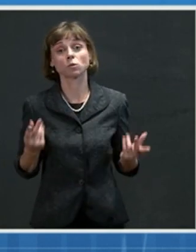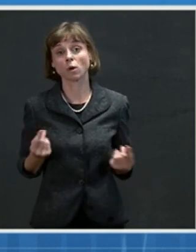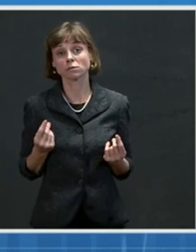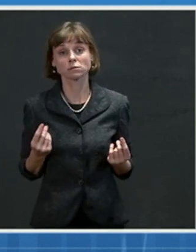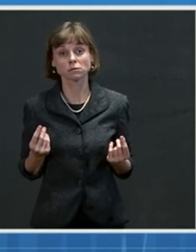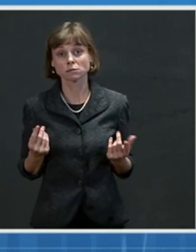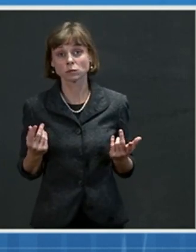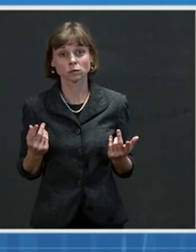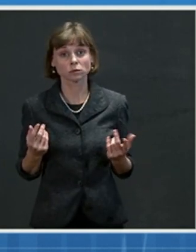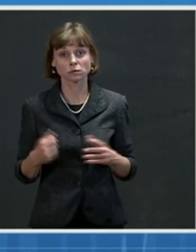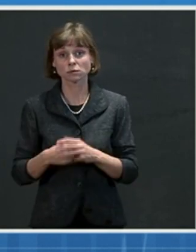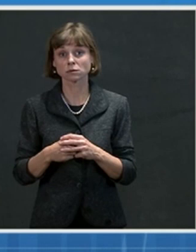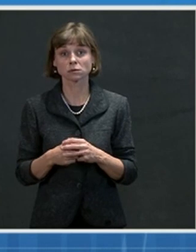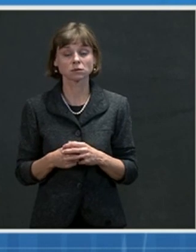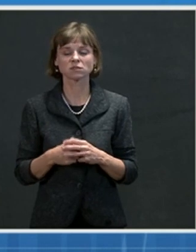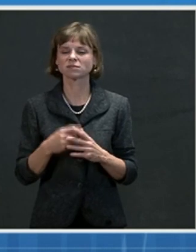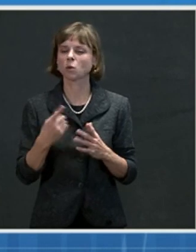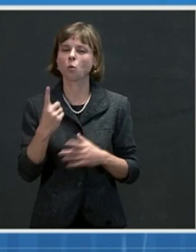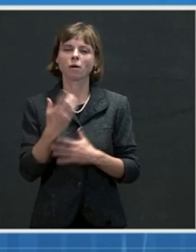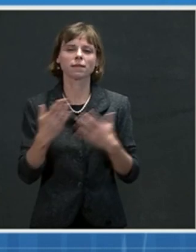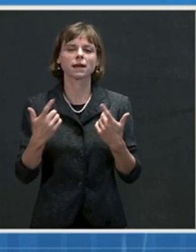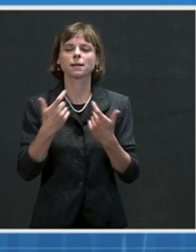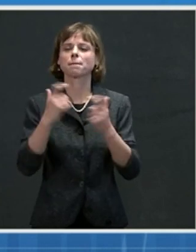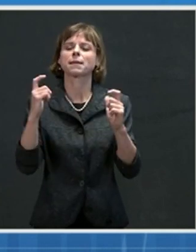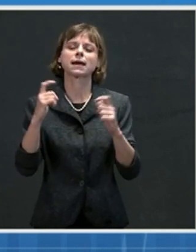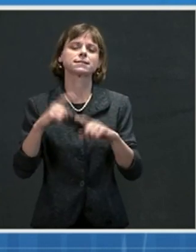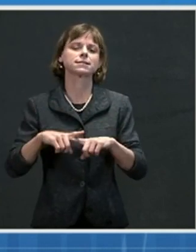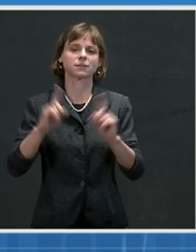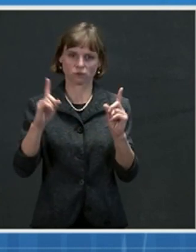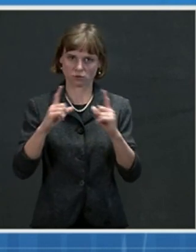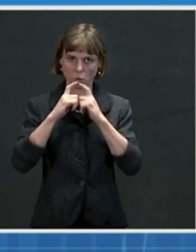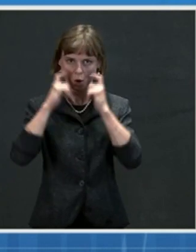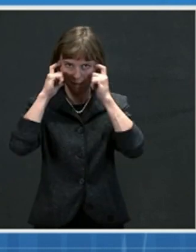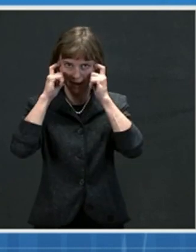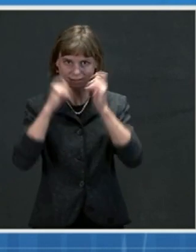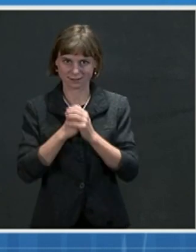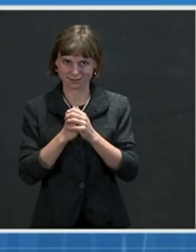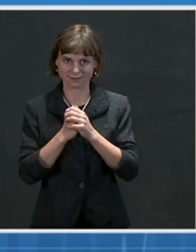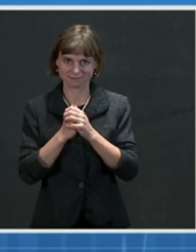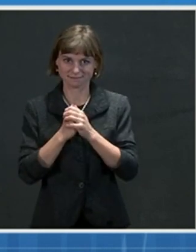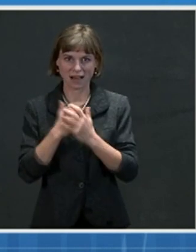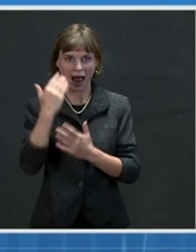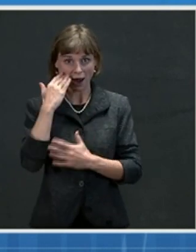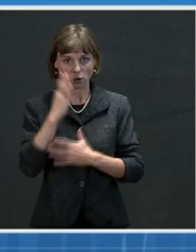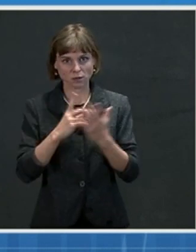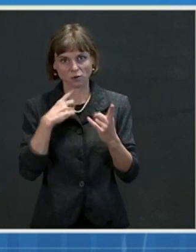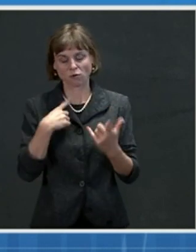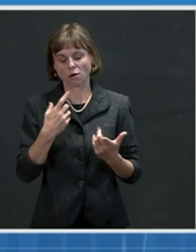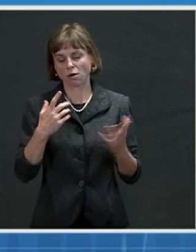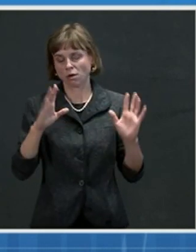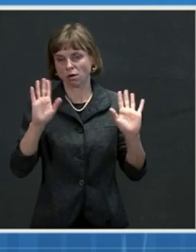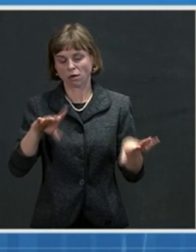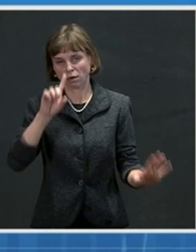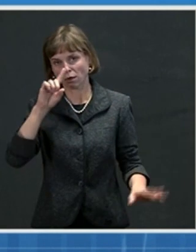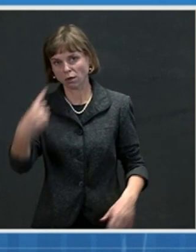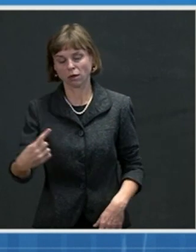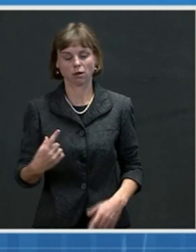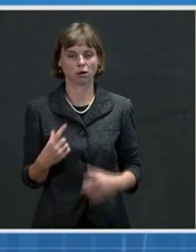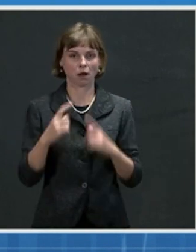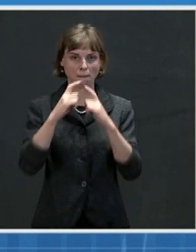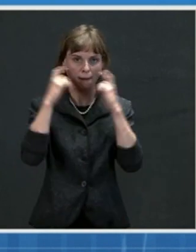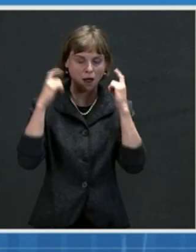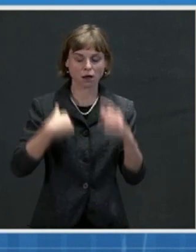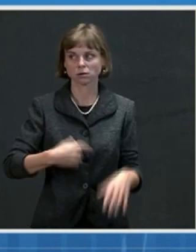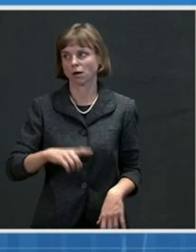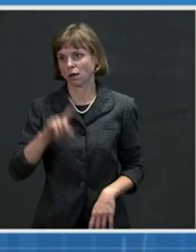will make the biggest difference, is to wear a mask. I know some of you are both tired of hearing about masks as well as